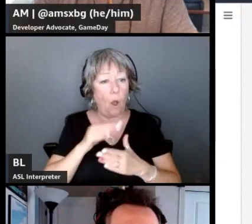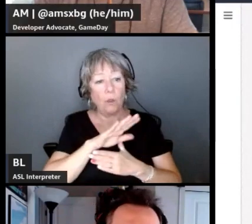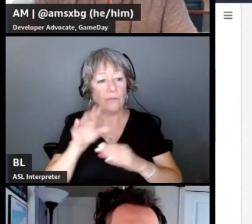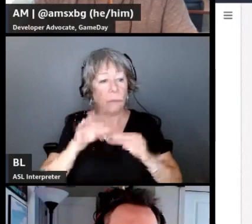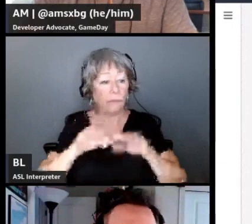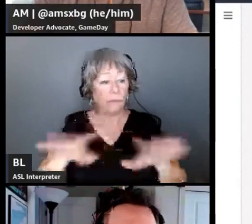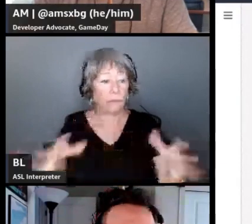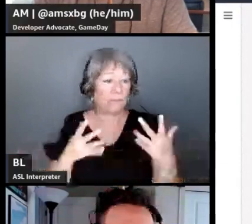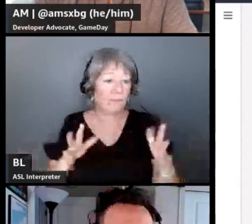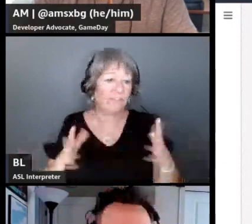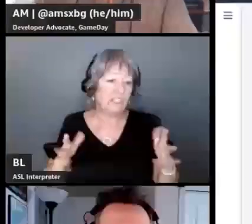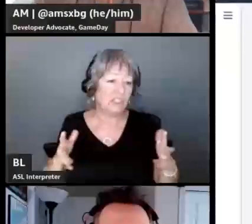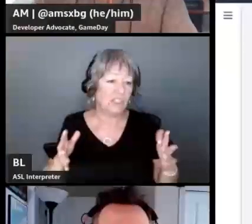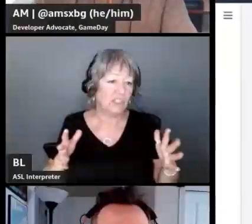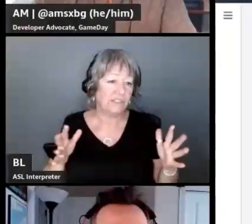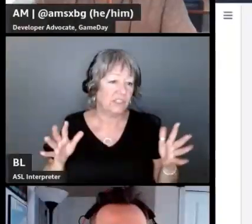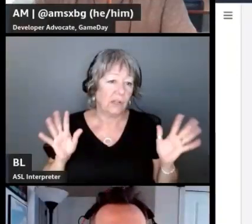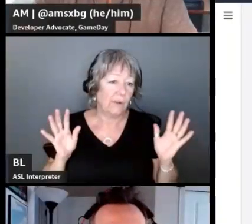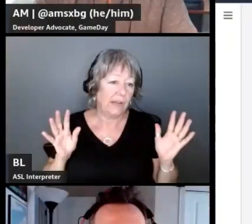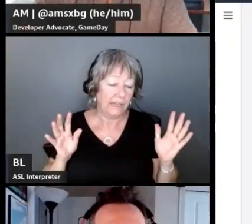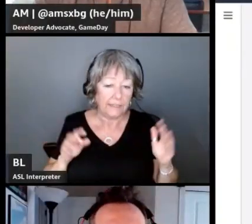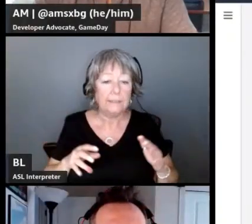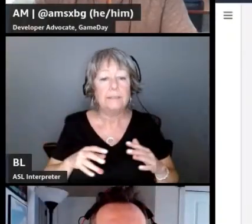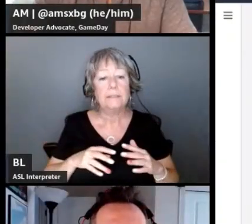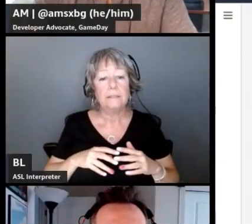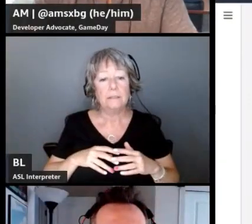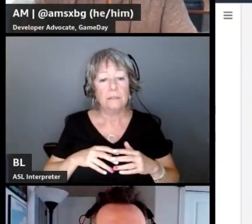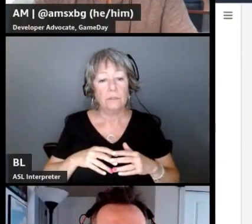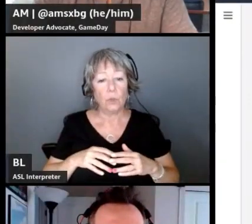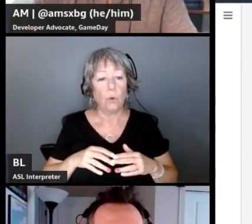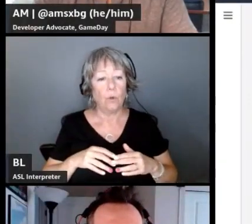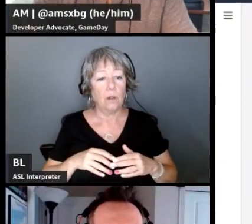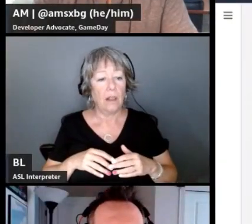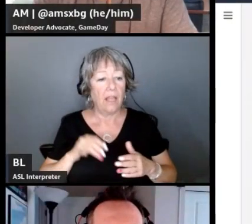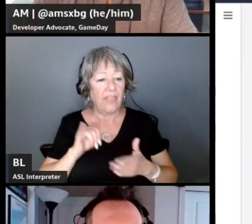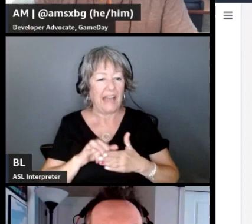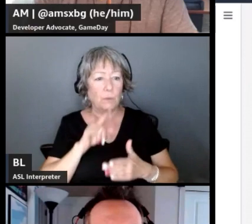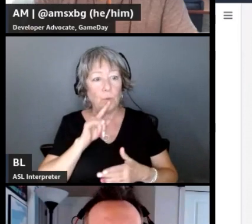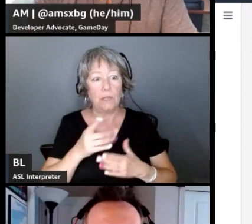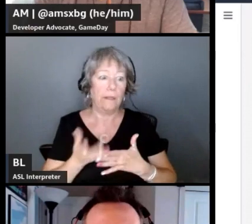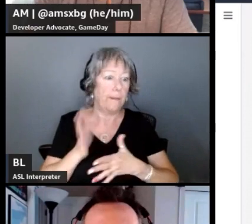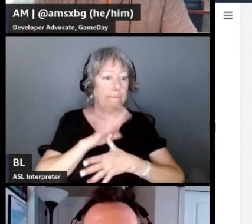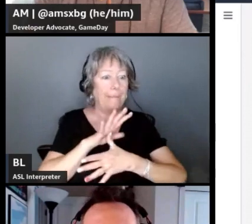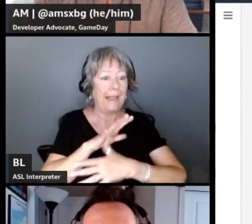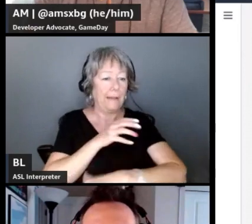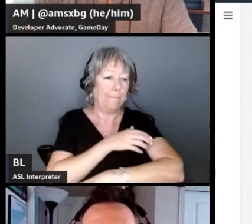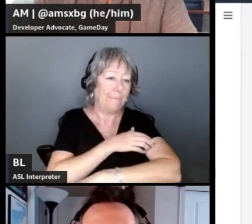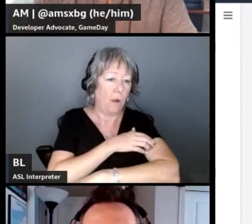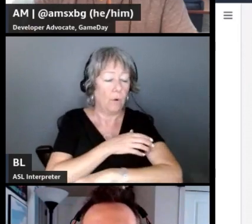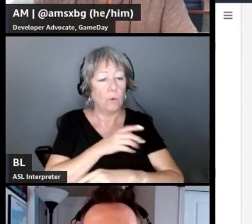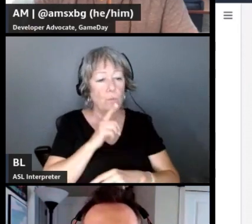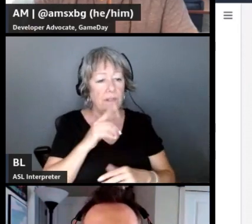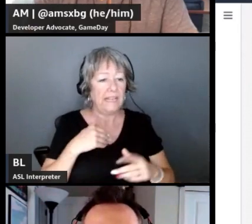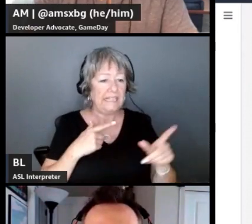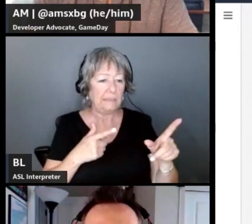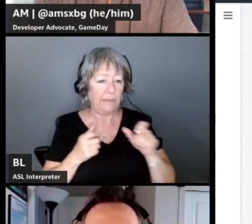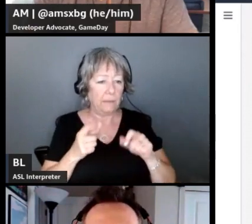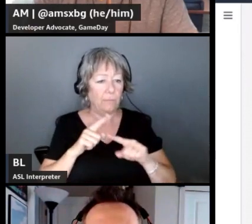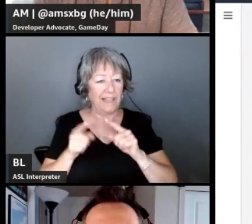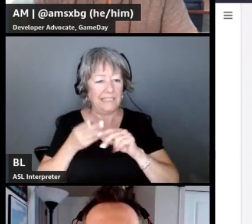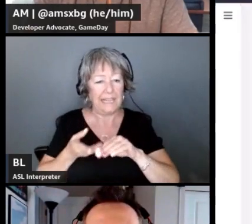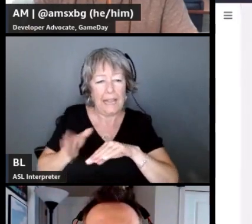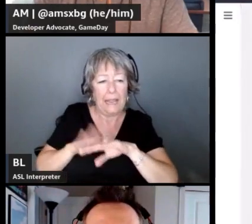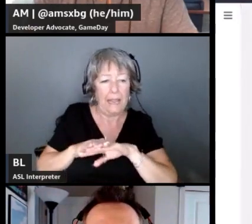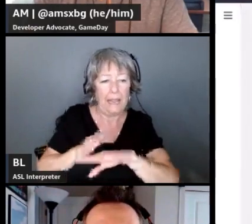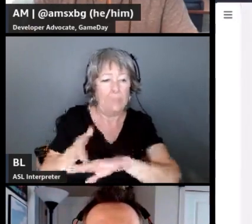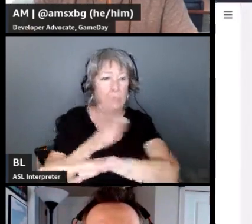is done, right? And that's kind of like what the main power is. It's both about speed as well as enhancement of the experience.